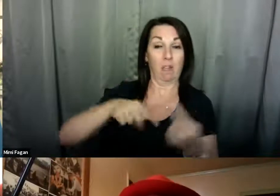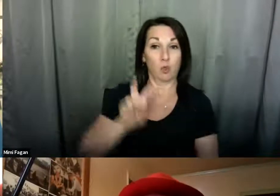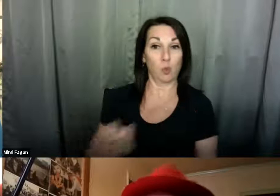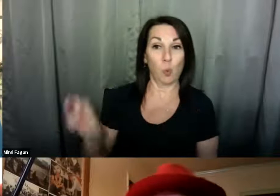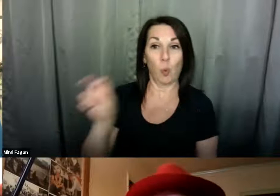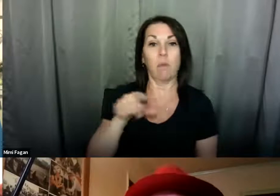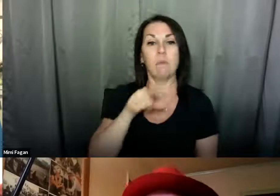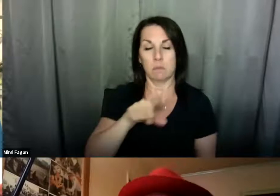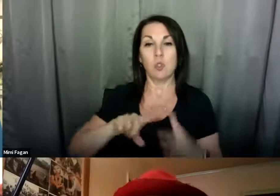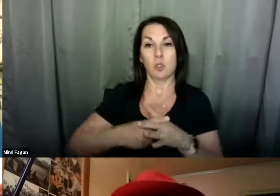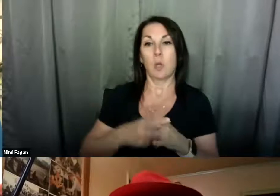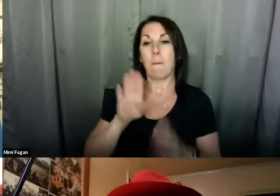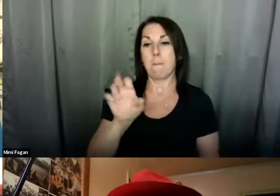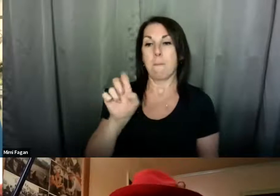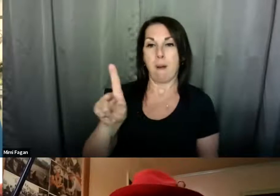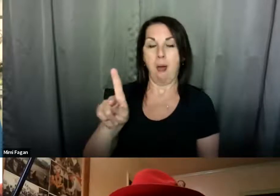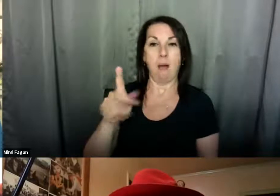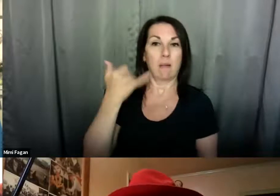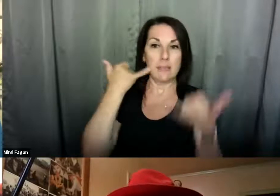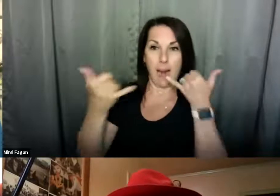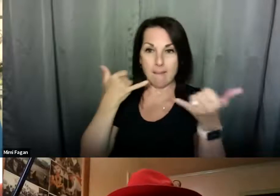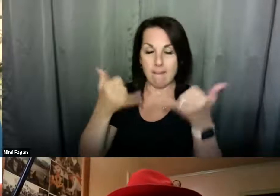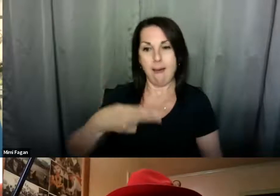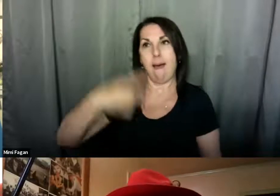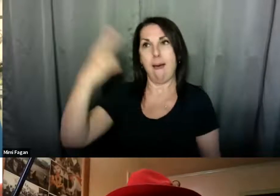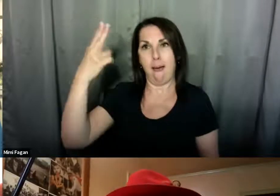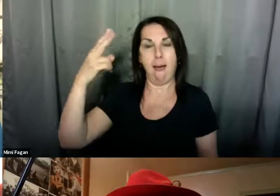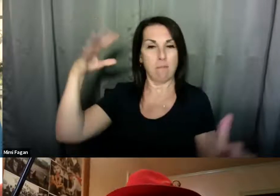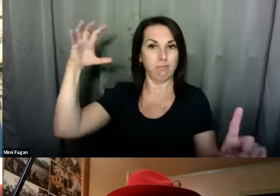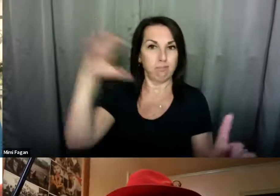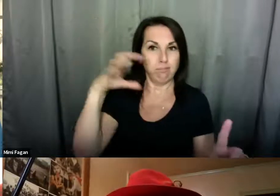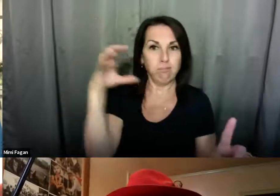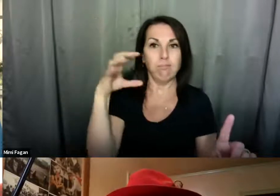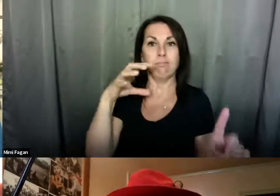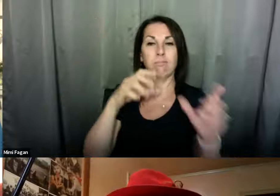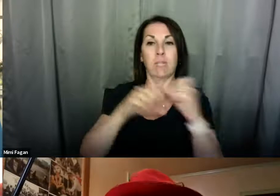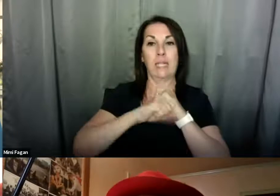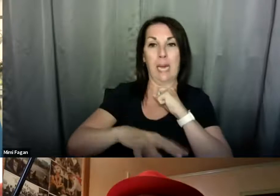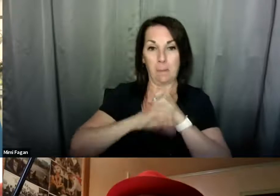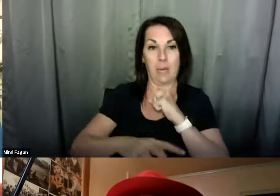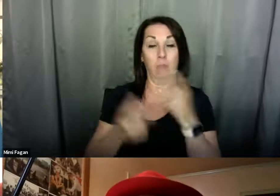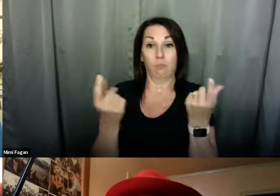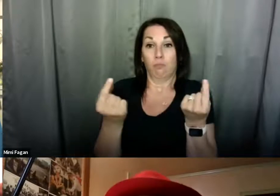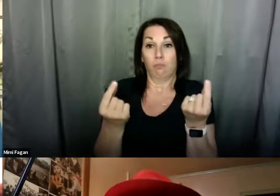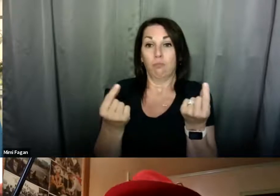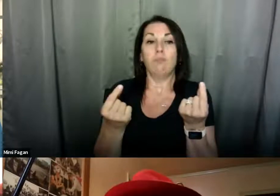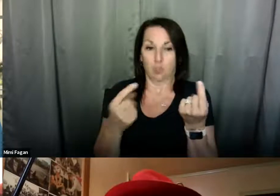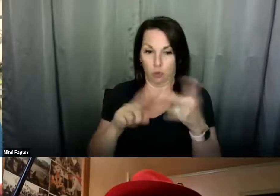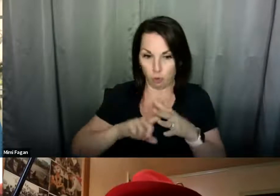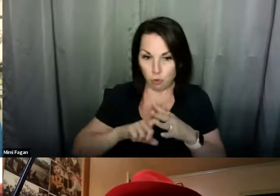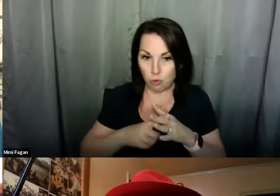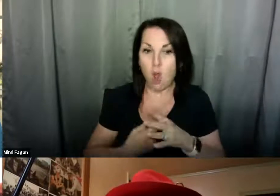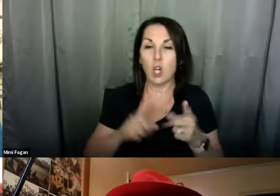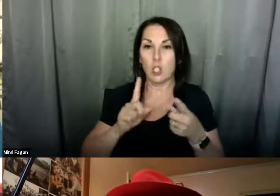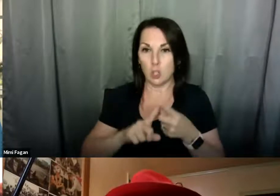Block Telethon, a high-profile media and community campaign, which culminated in the demise of